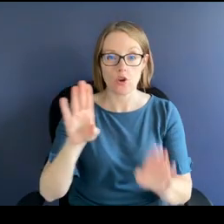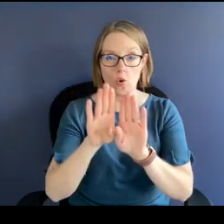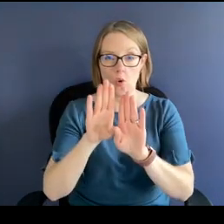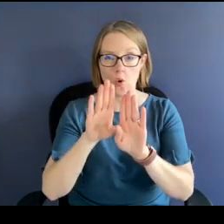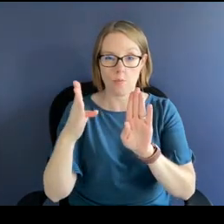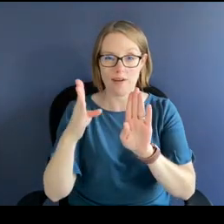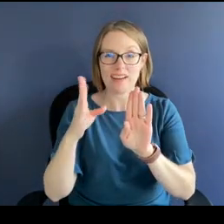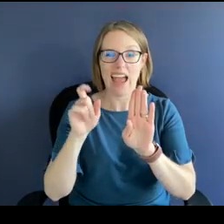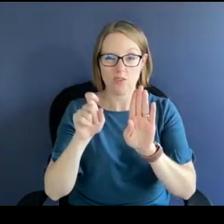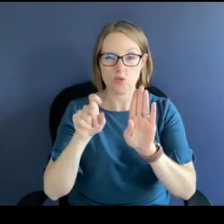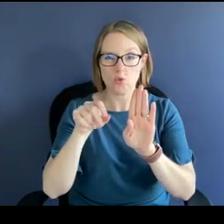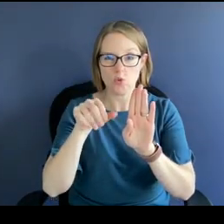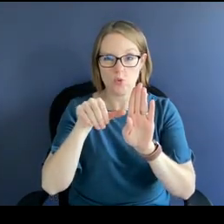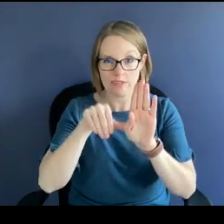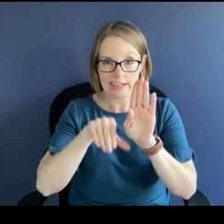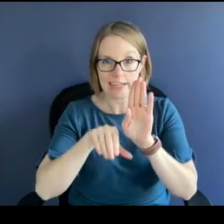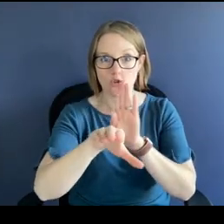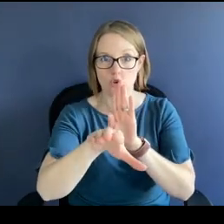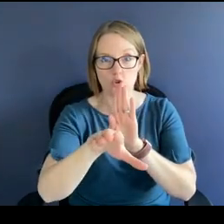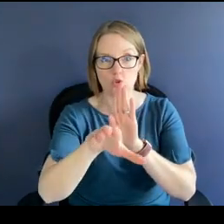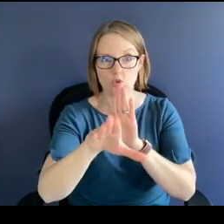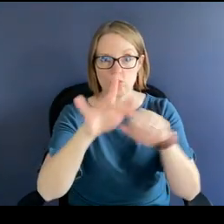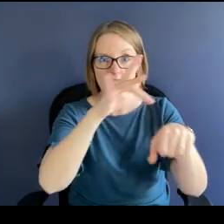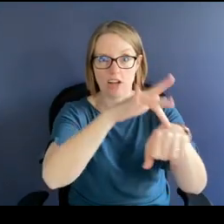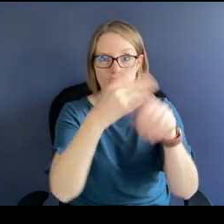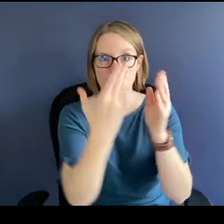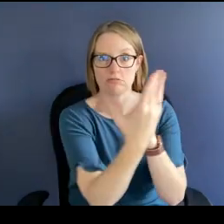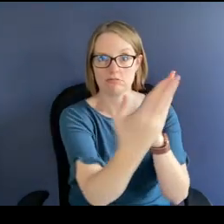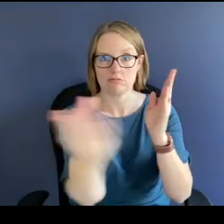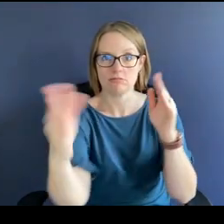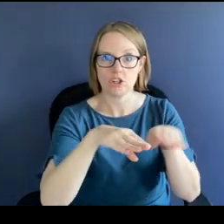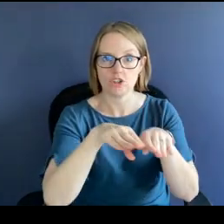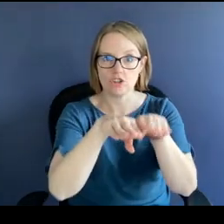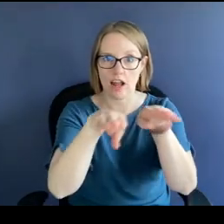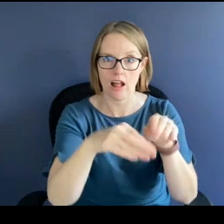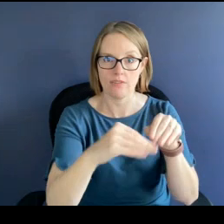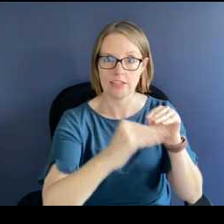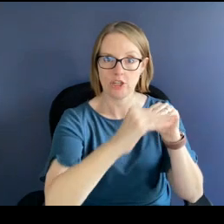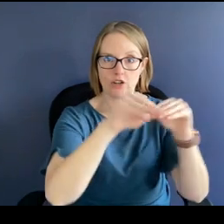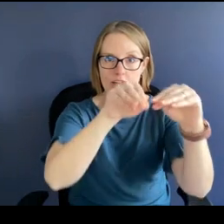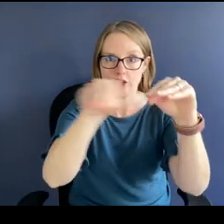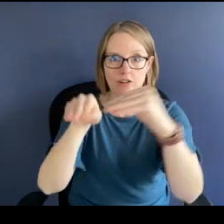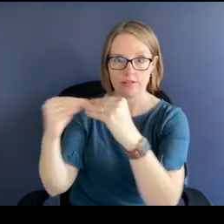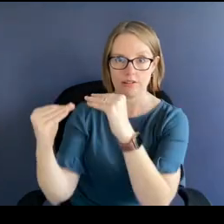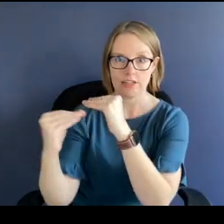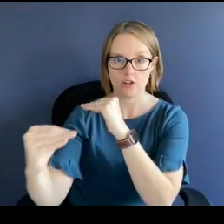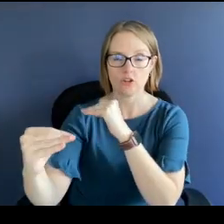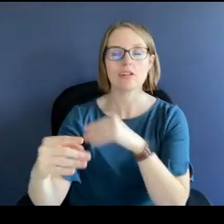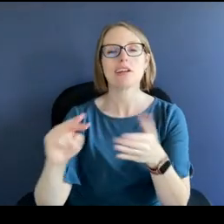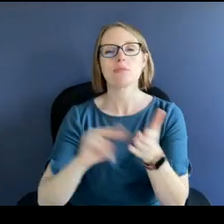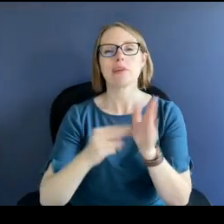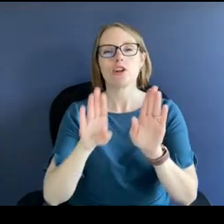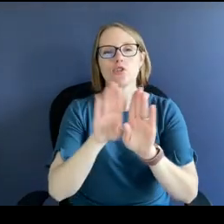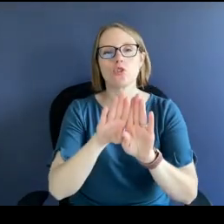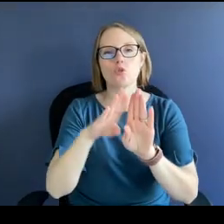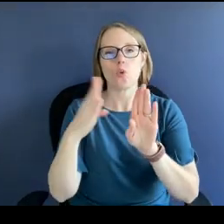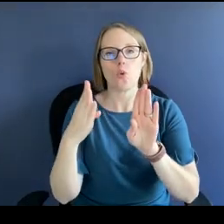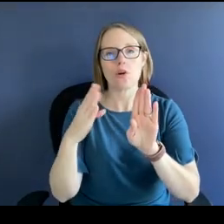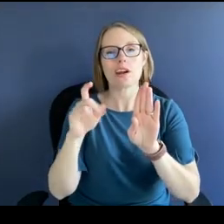be entered to reach the stored items, the doorway must provide a